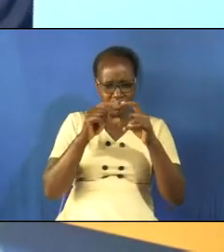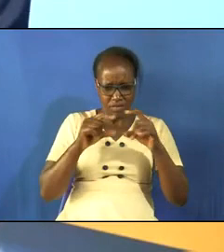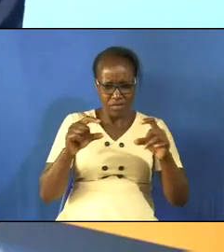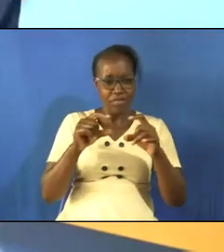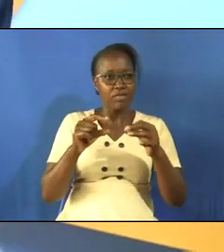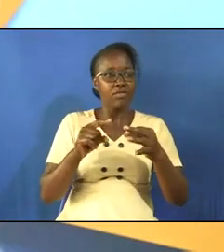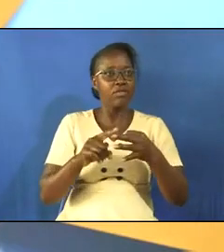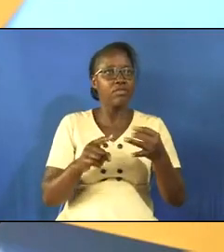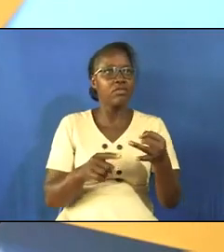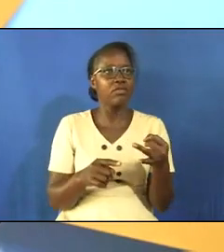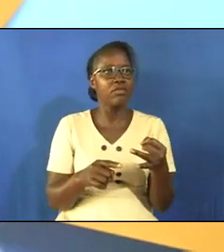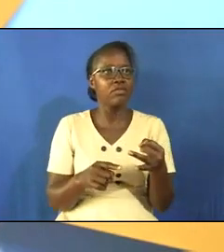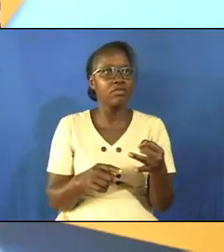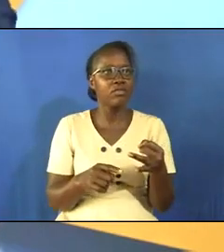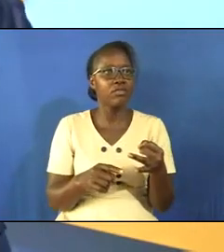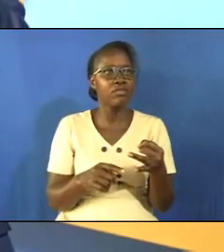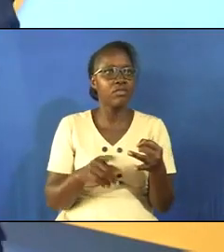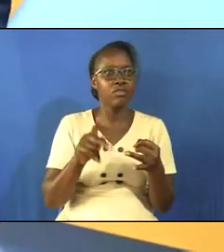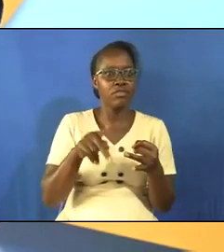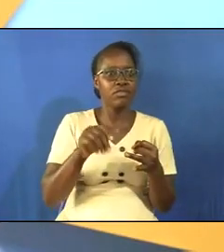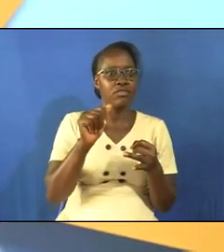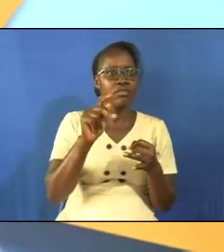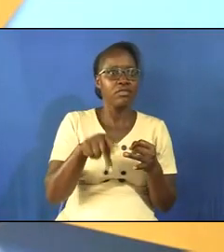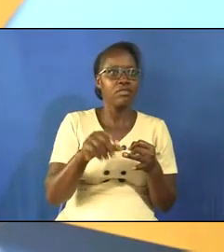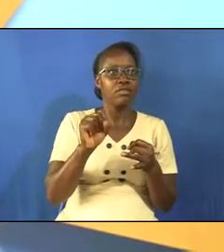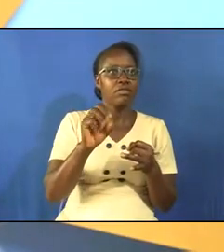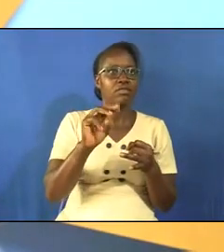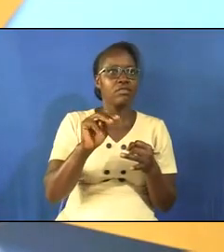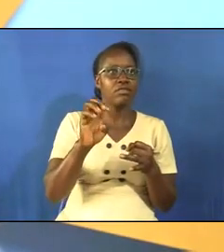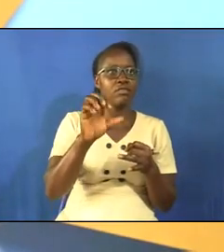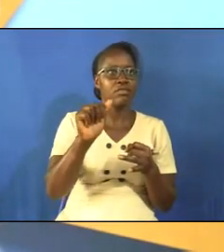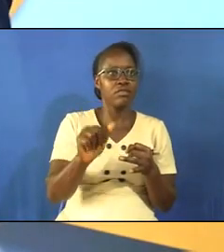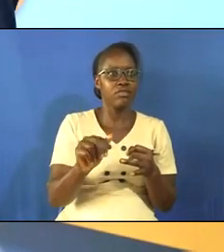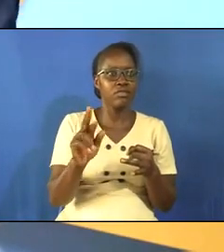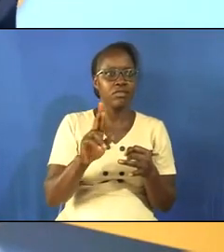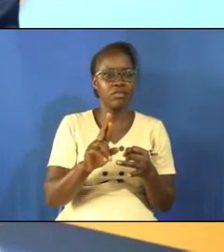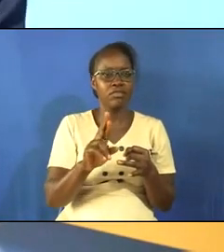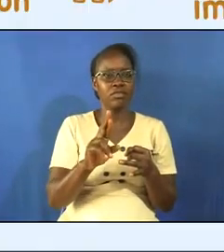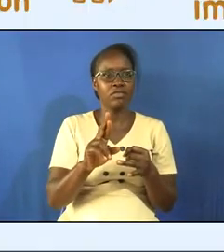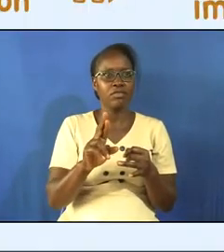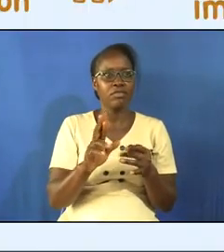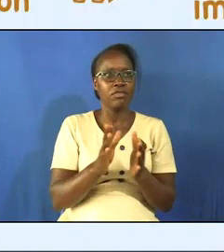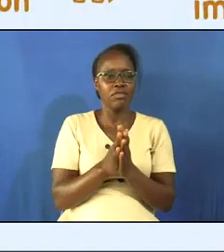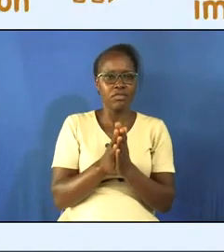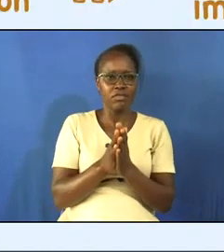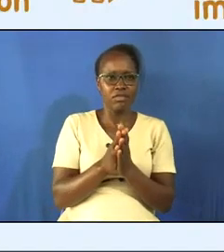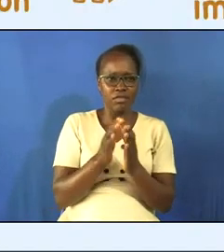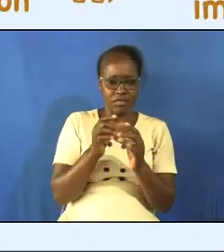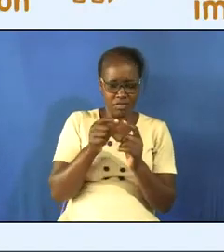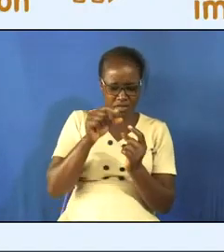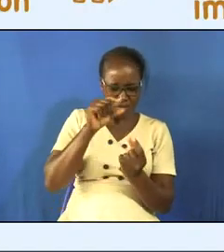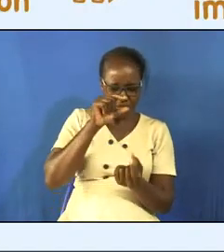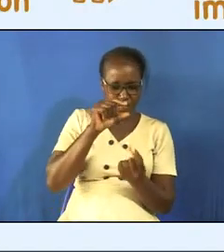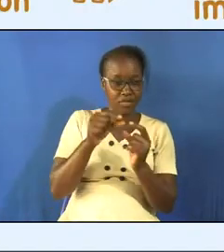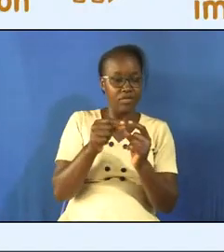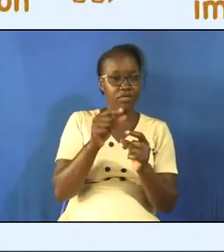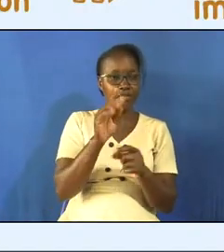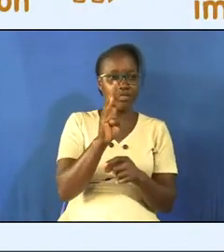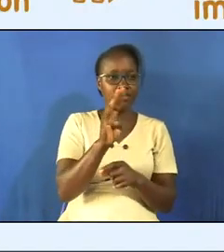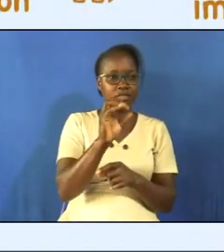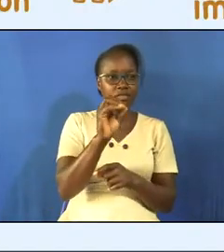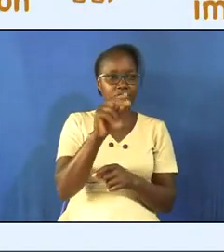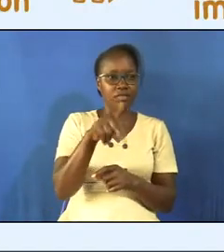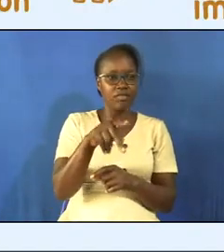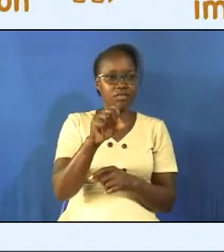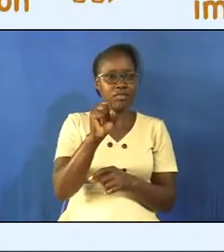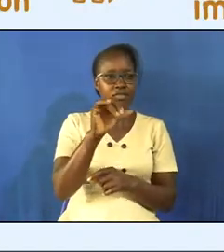After screening, which we normally do pap smear, you'll want to visualize using a microscope and thereafter take a biopsy from the abnormal cells.